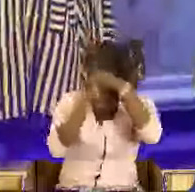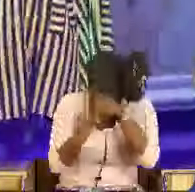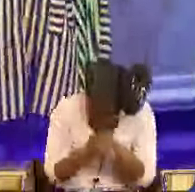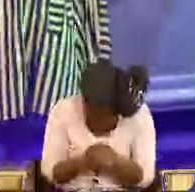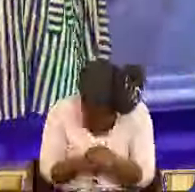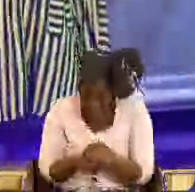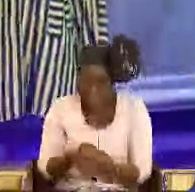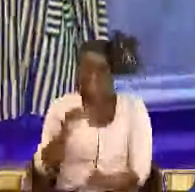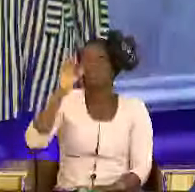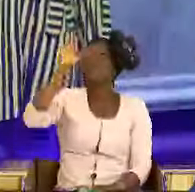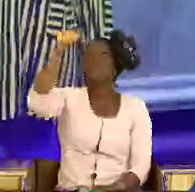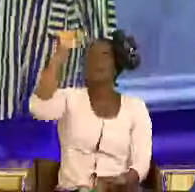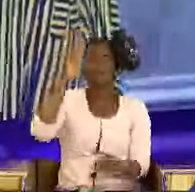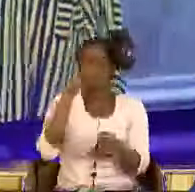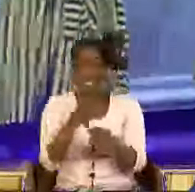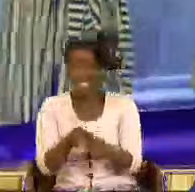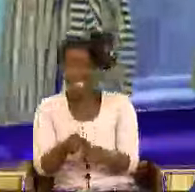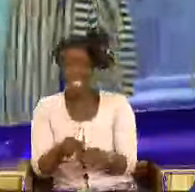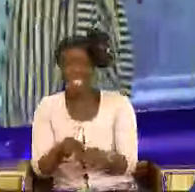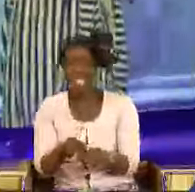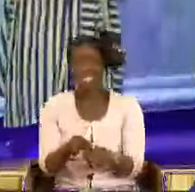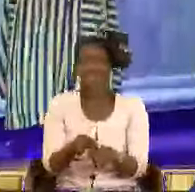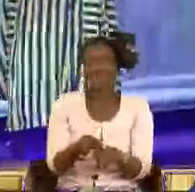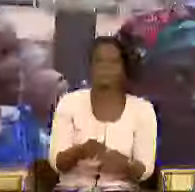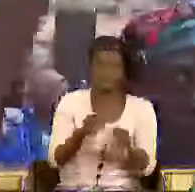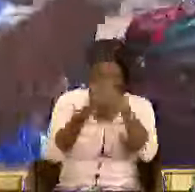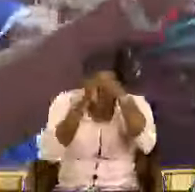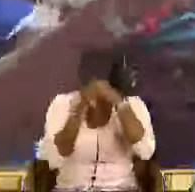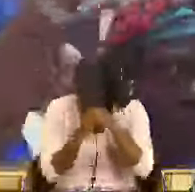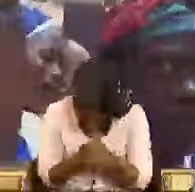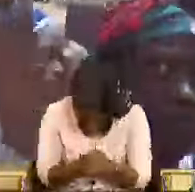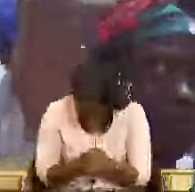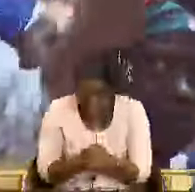father somebody help me worship this